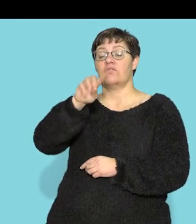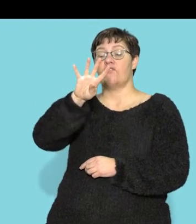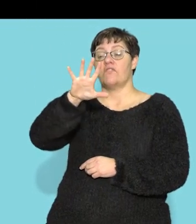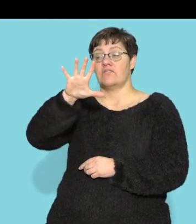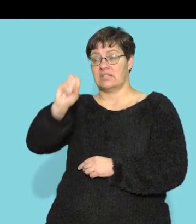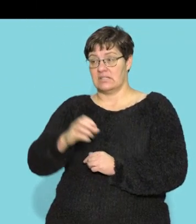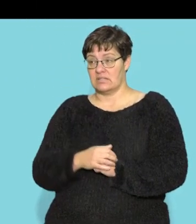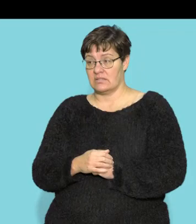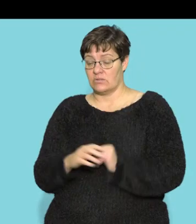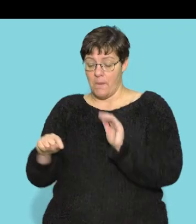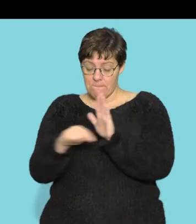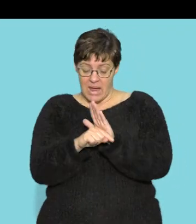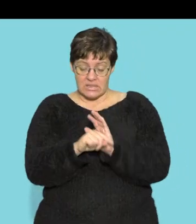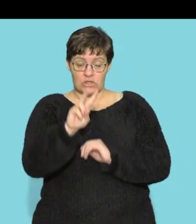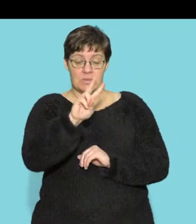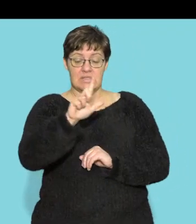27,450. So minus